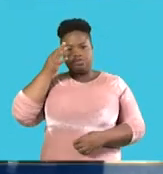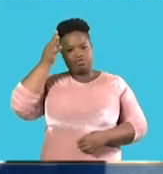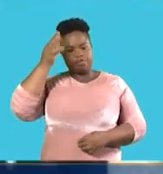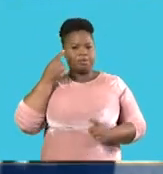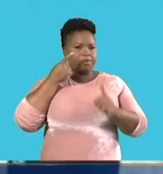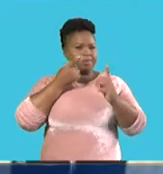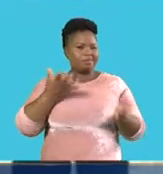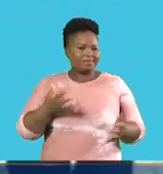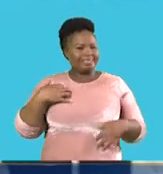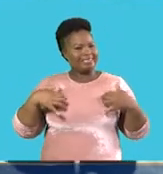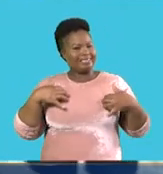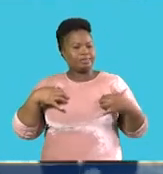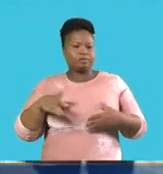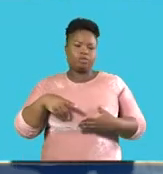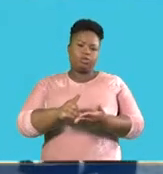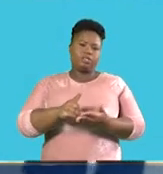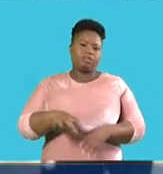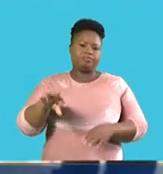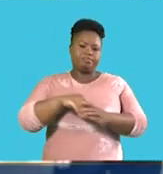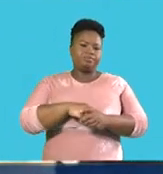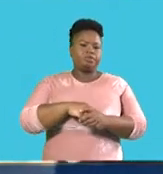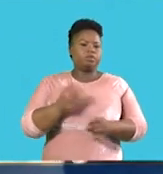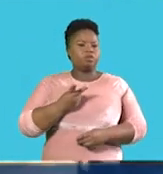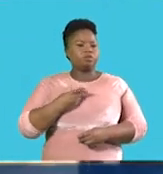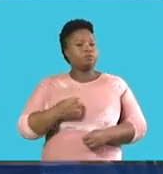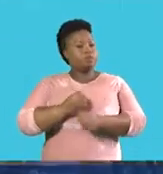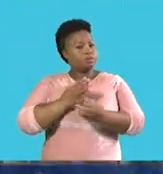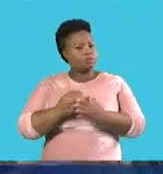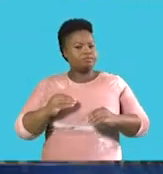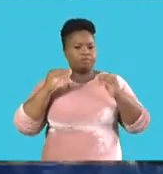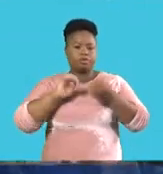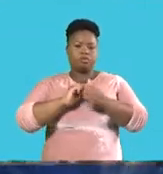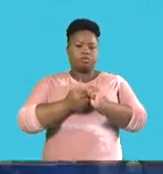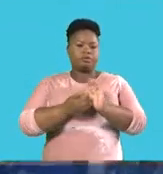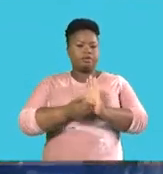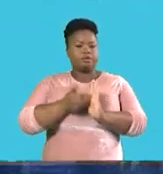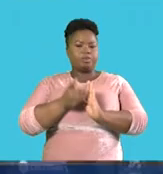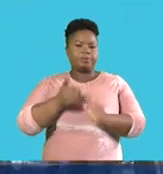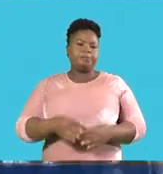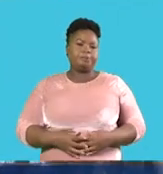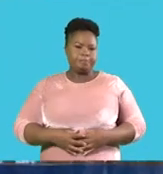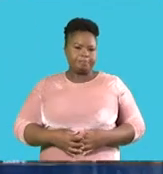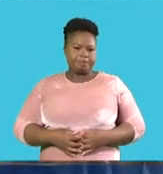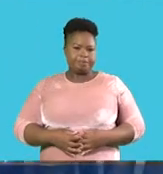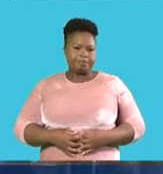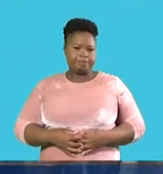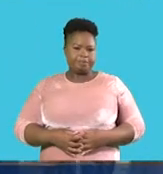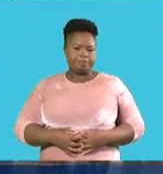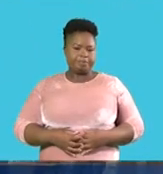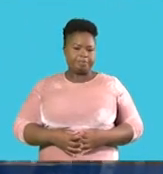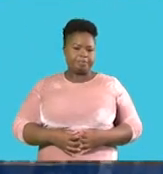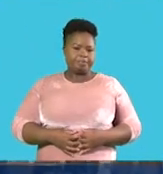we're excited to make this donation as part of their commitment to promote sports development and physical activity to build a